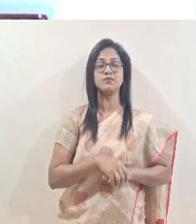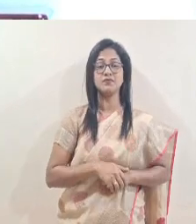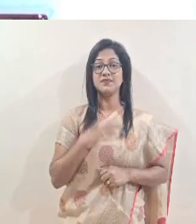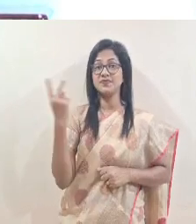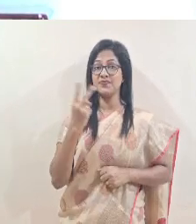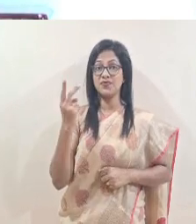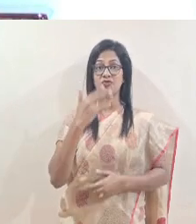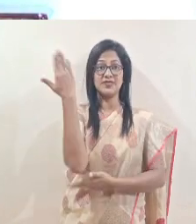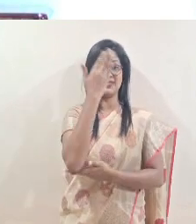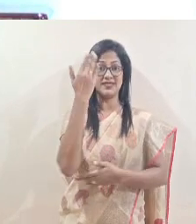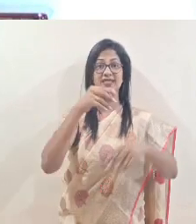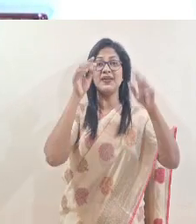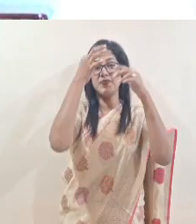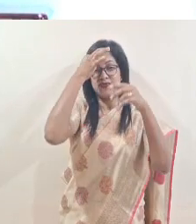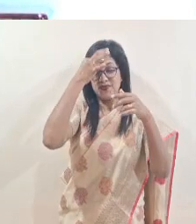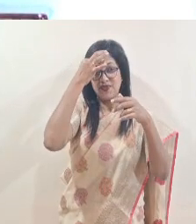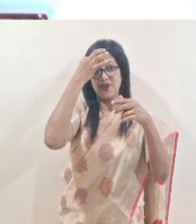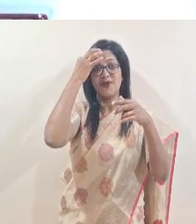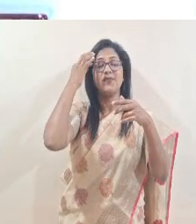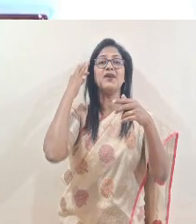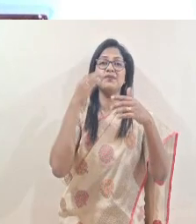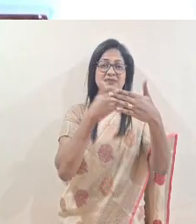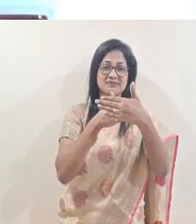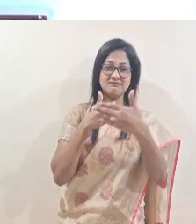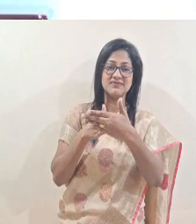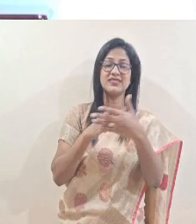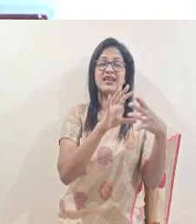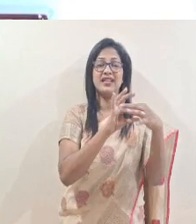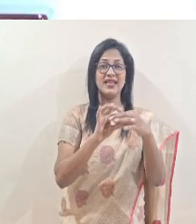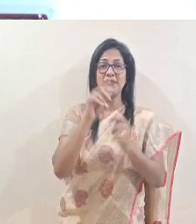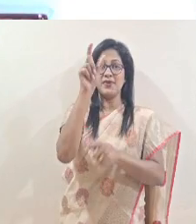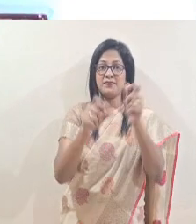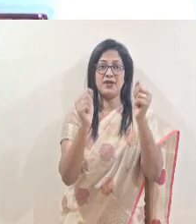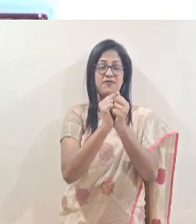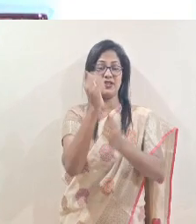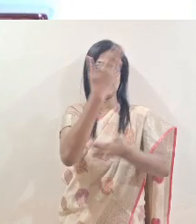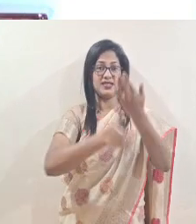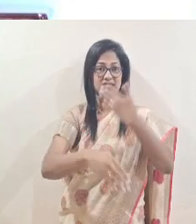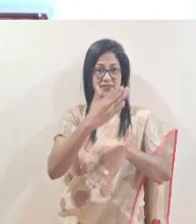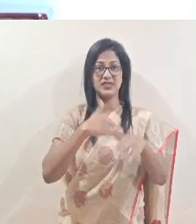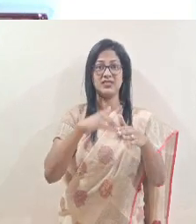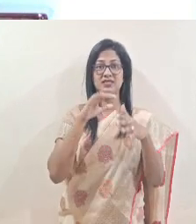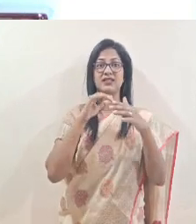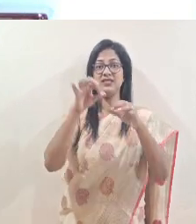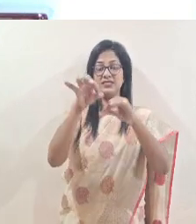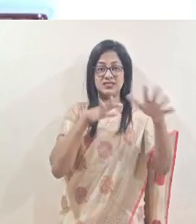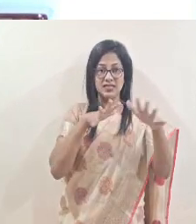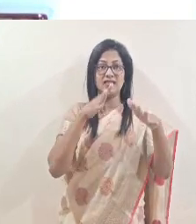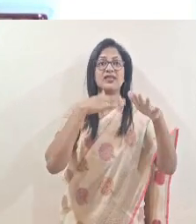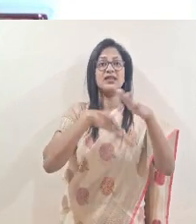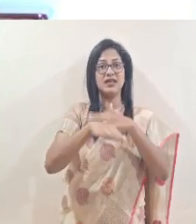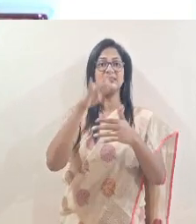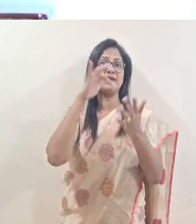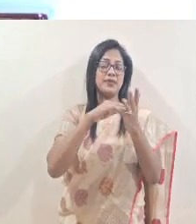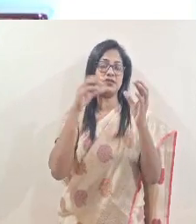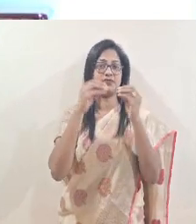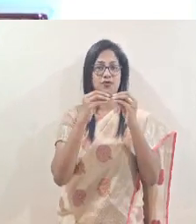They are presenting issues and challenges of persons with disabilities in the suburban rail mobility context of Mumbai. I welcome you on the stage.